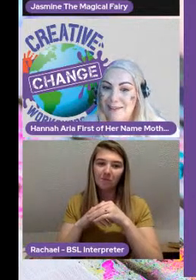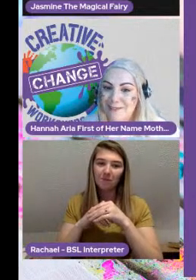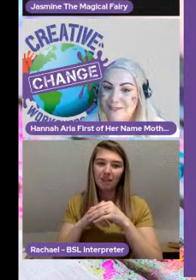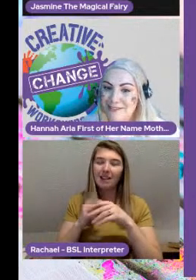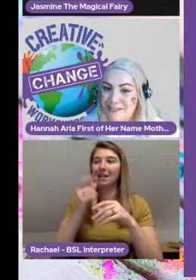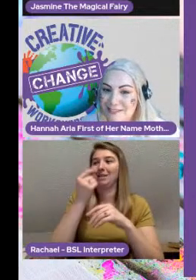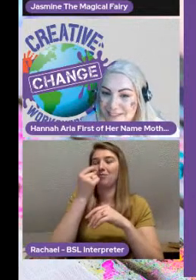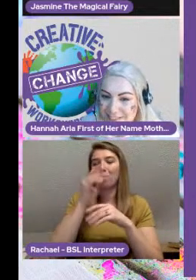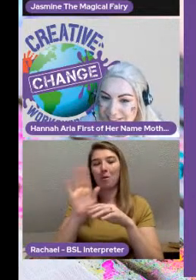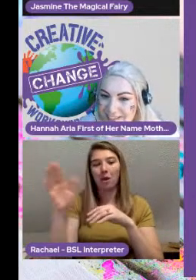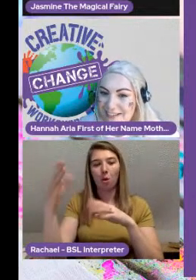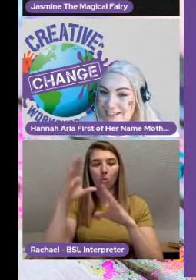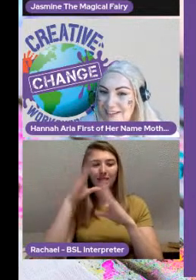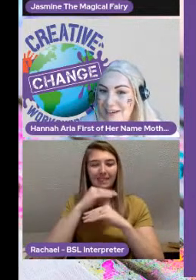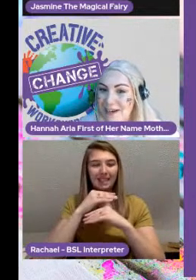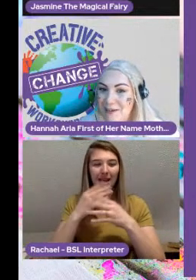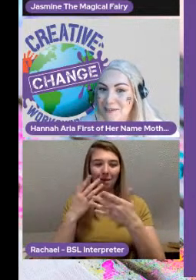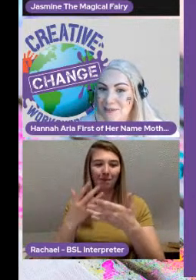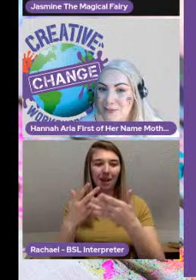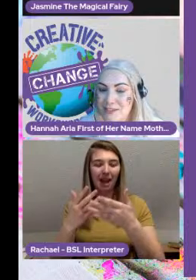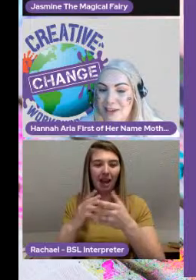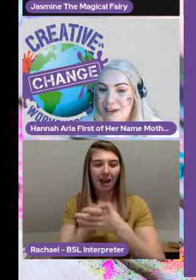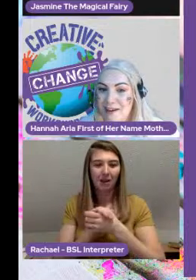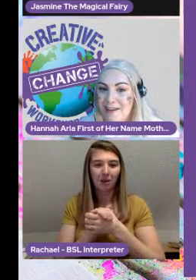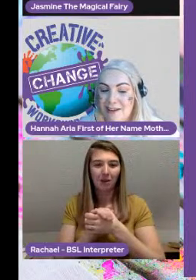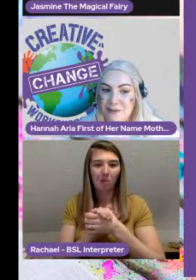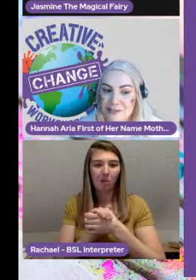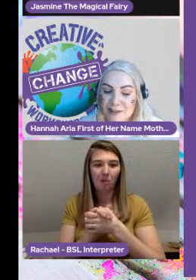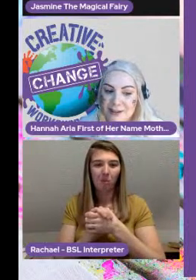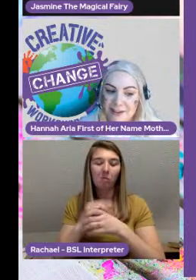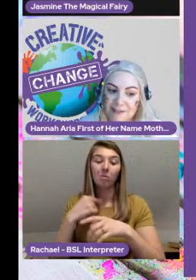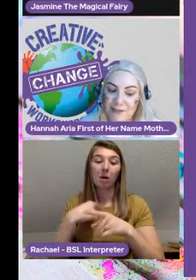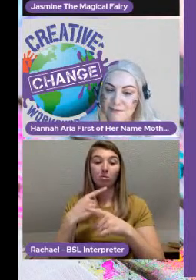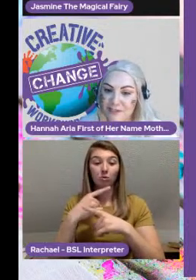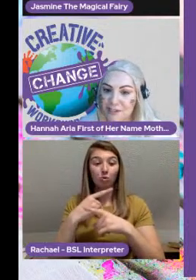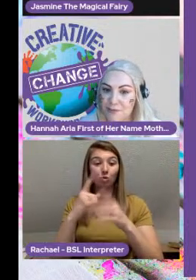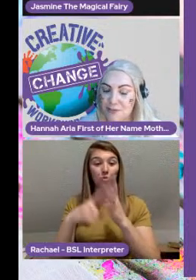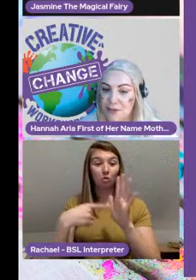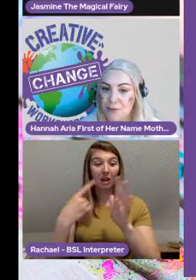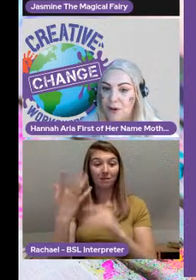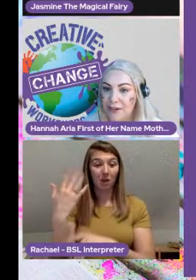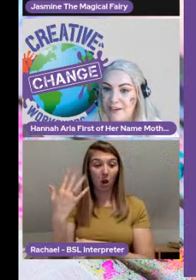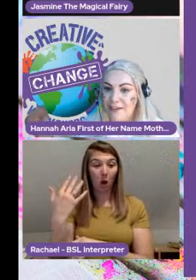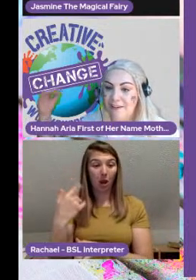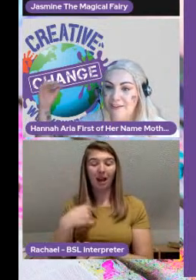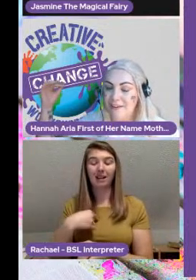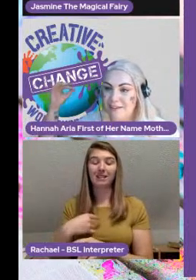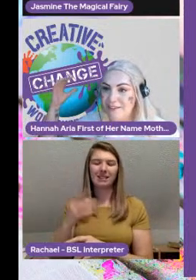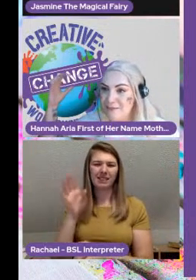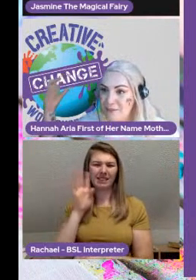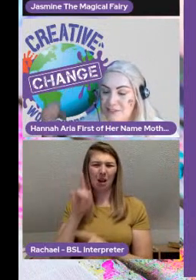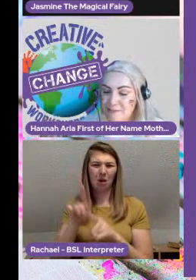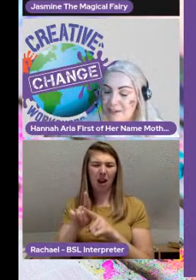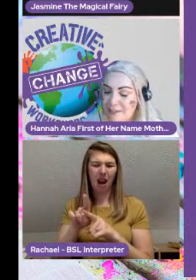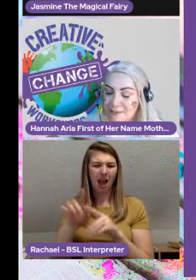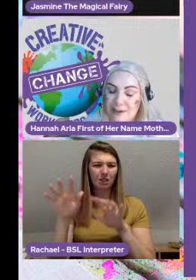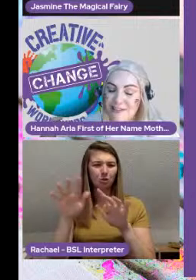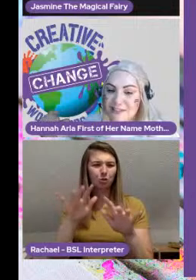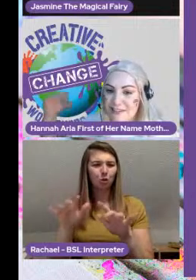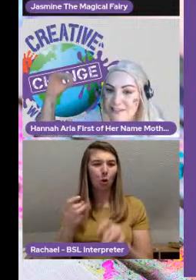sleep now. Just I was talking to her earlier, and it was like having a conversation with Snow White, and like I was